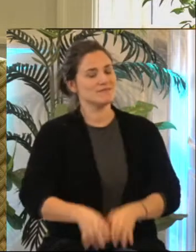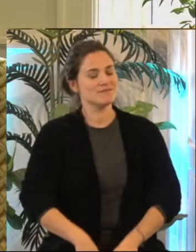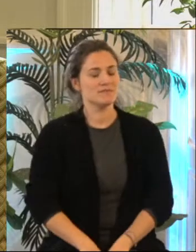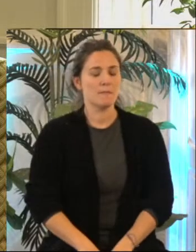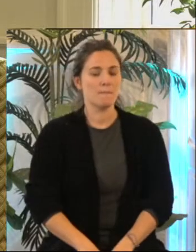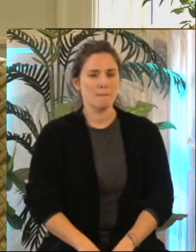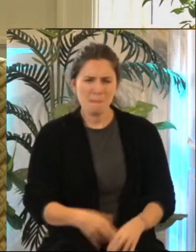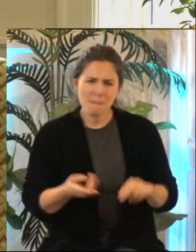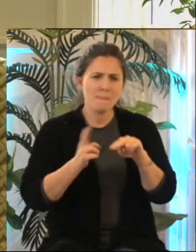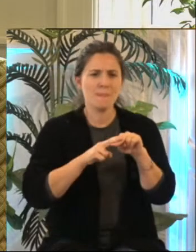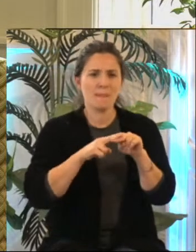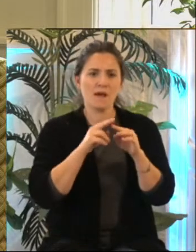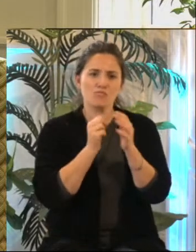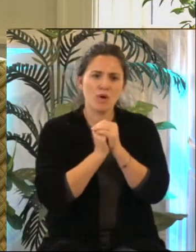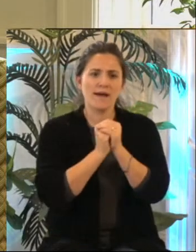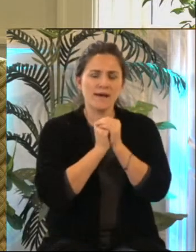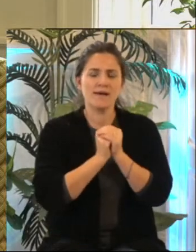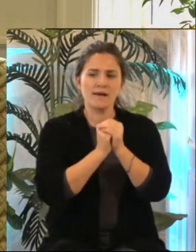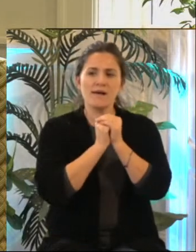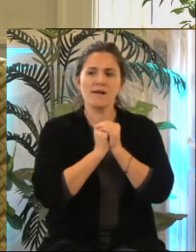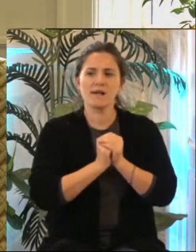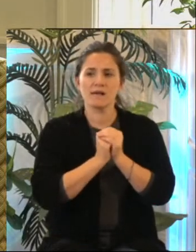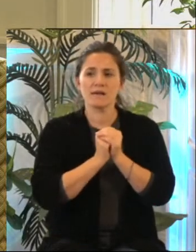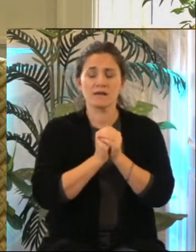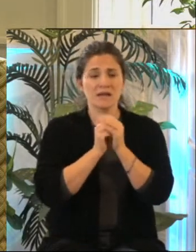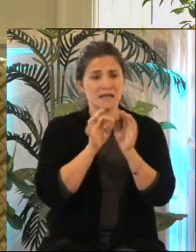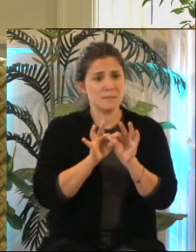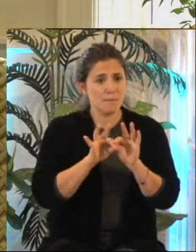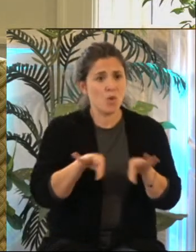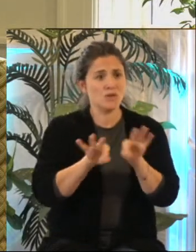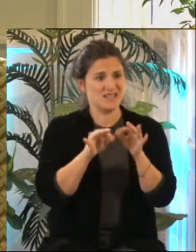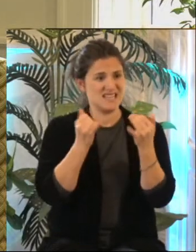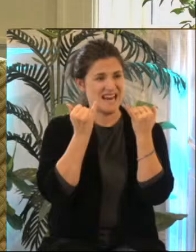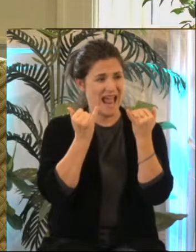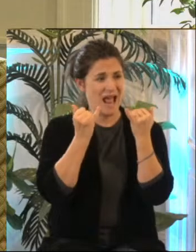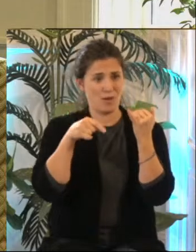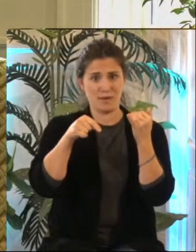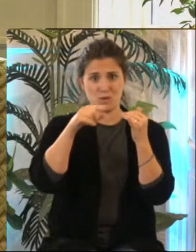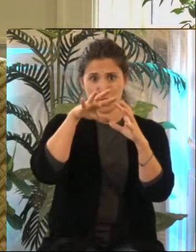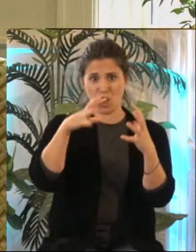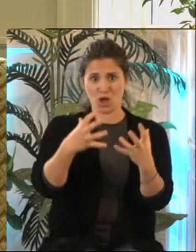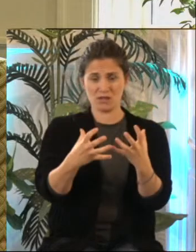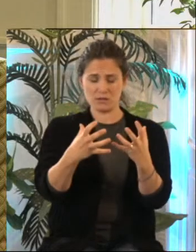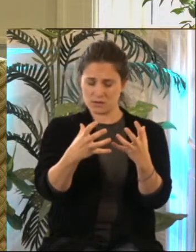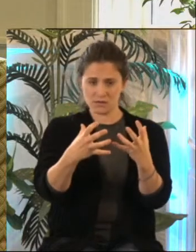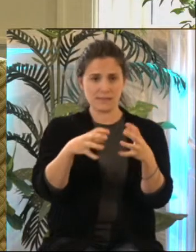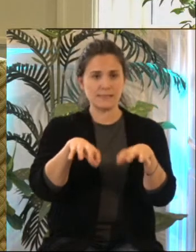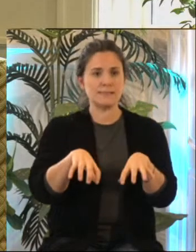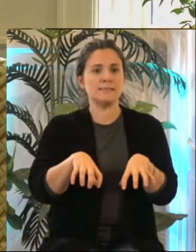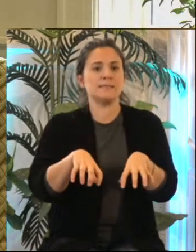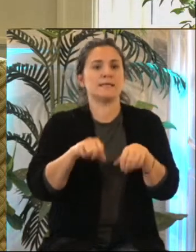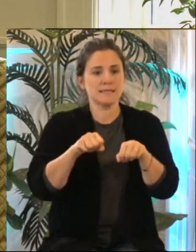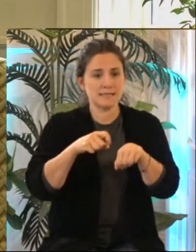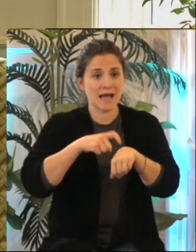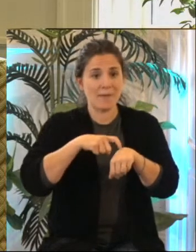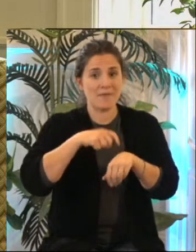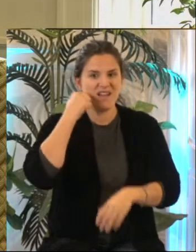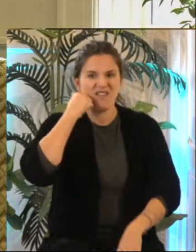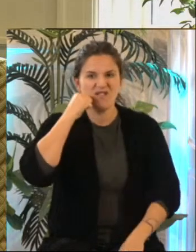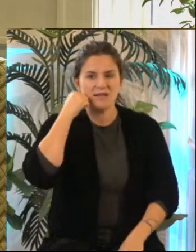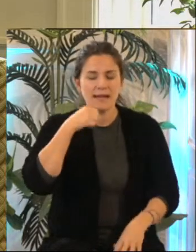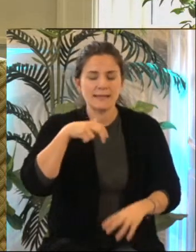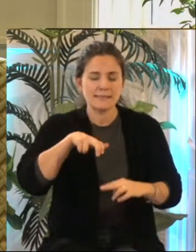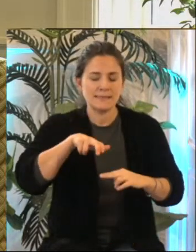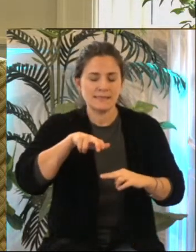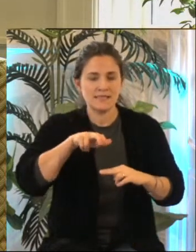It's really important right now in the midst of everything to be taking some time every day to sit in silence or find your practice